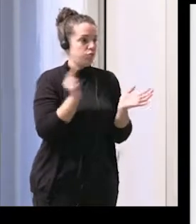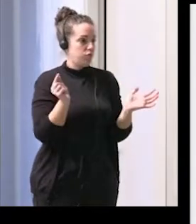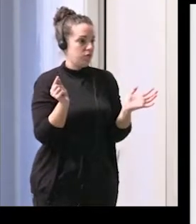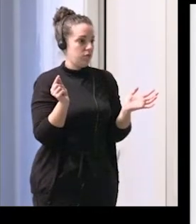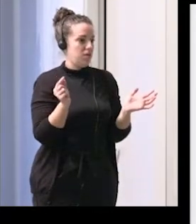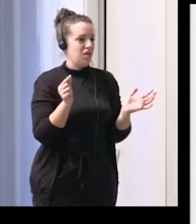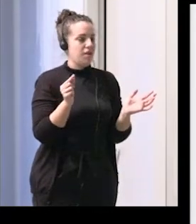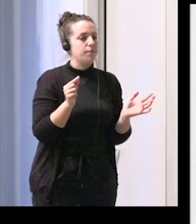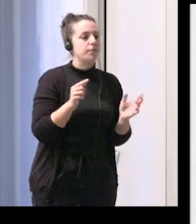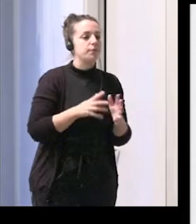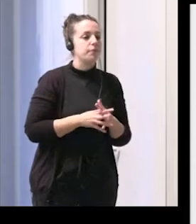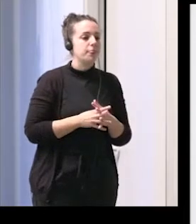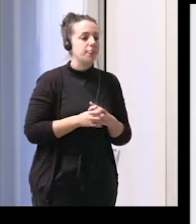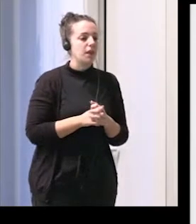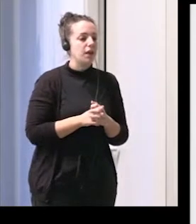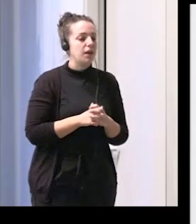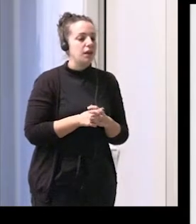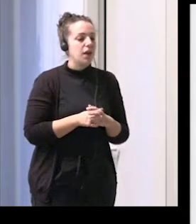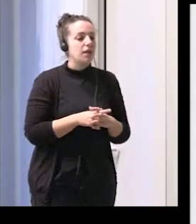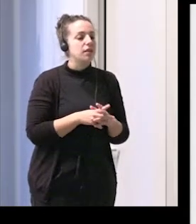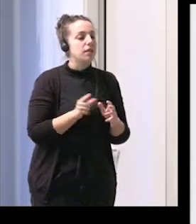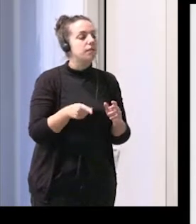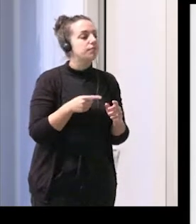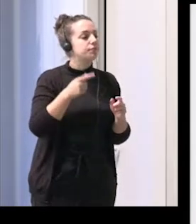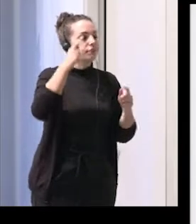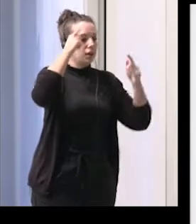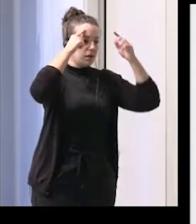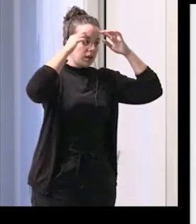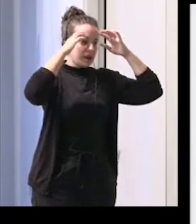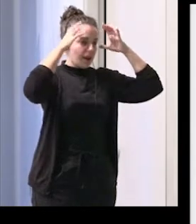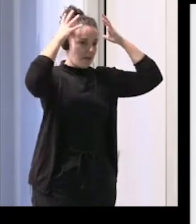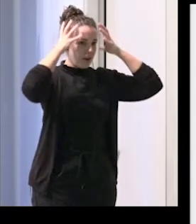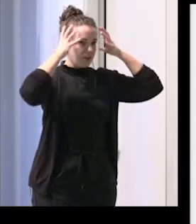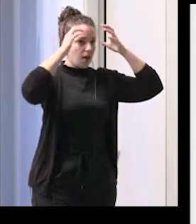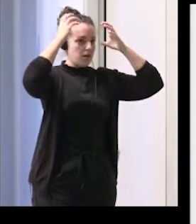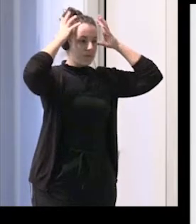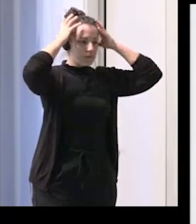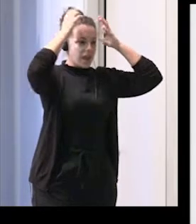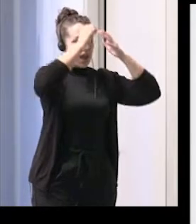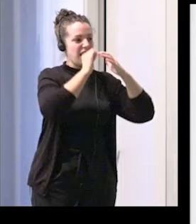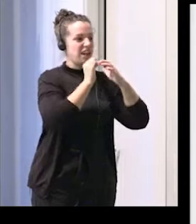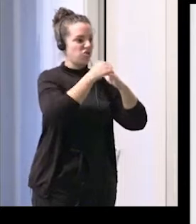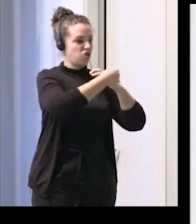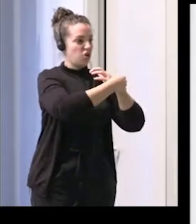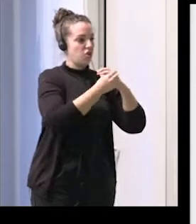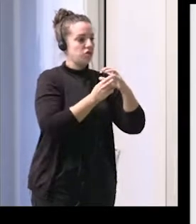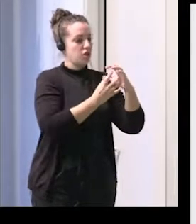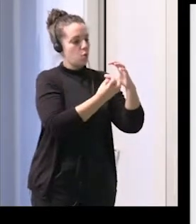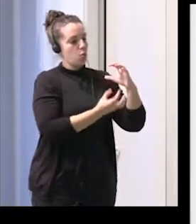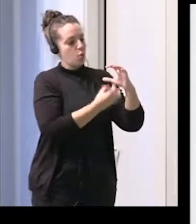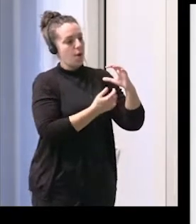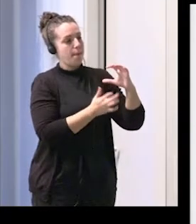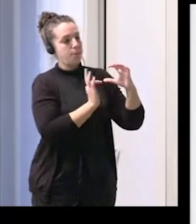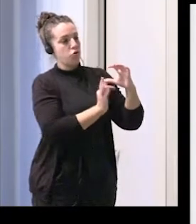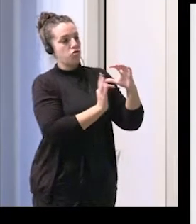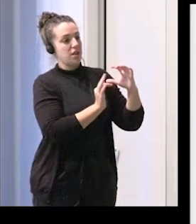And that has a distribution over the surface of the head. Some of the electrodes are picking up a positive amplitude, and some